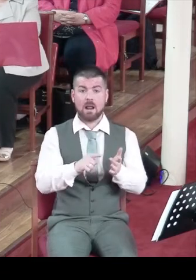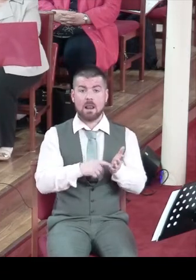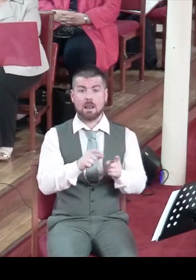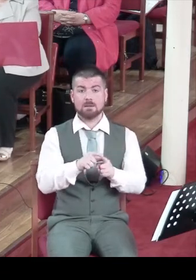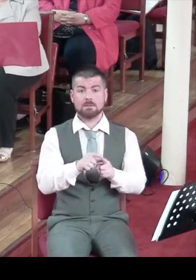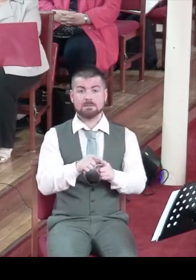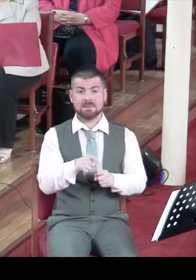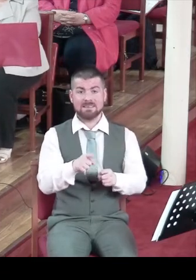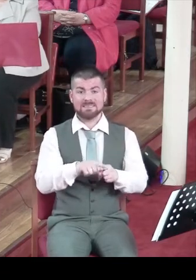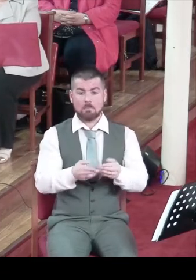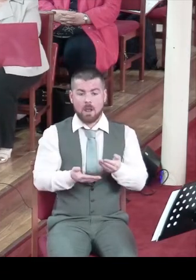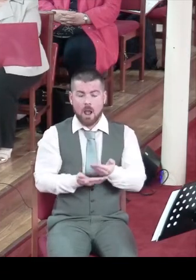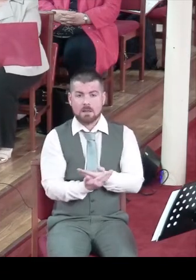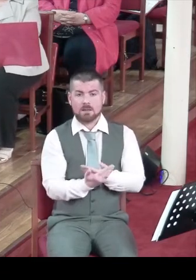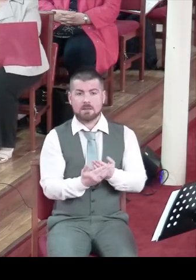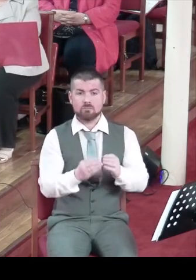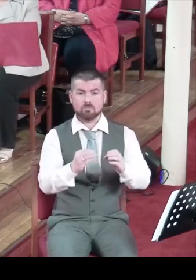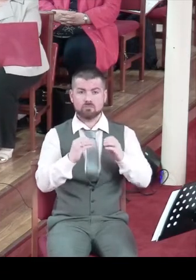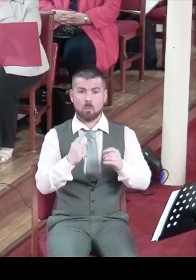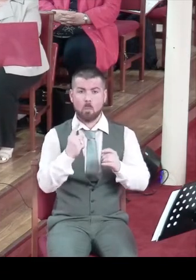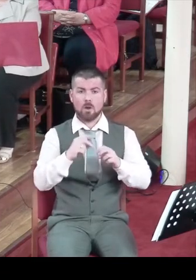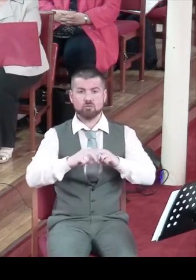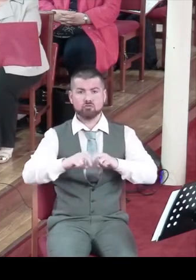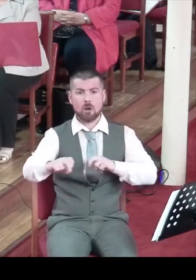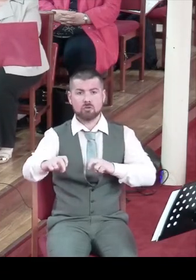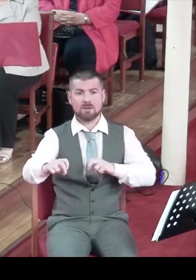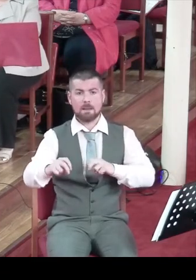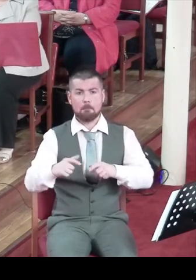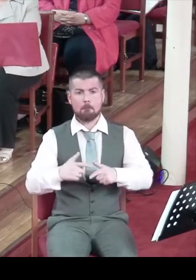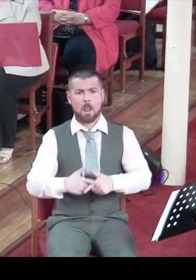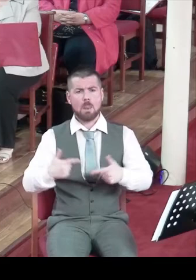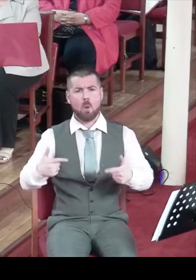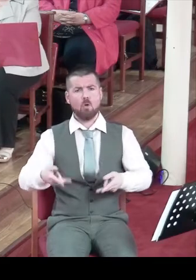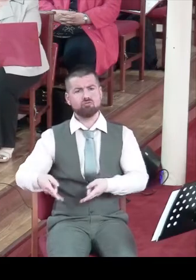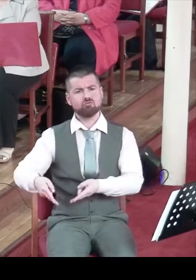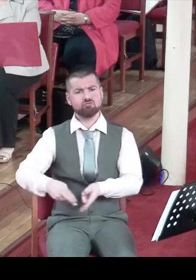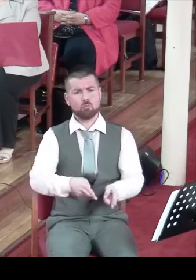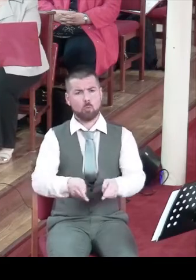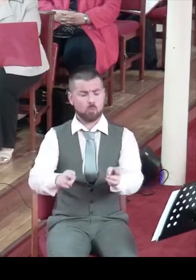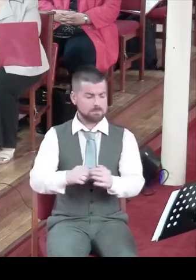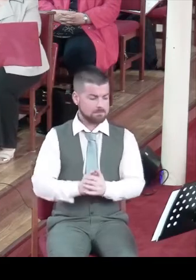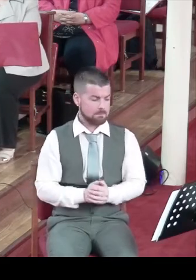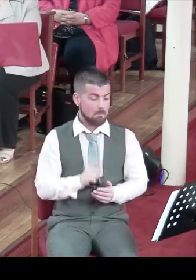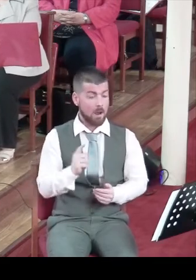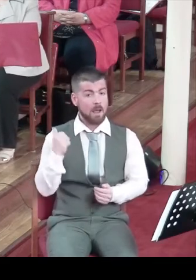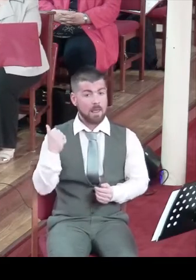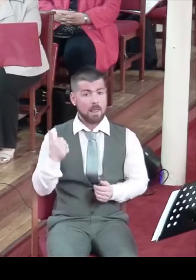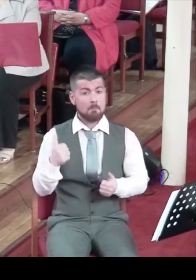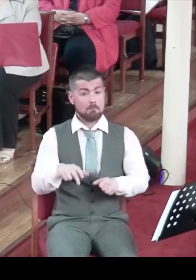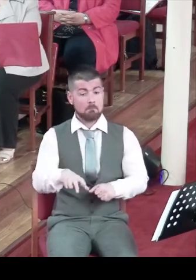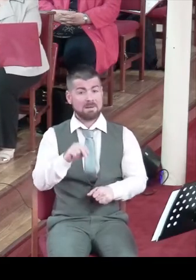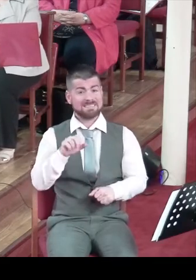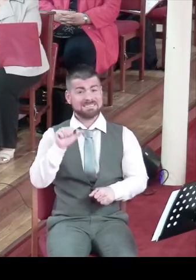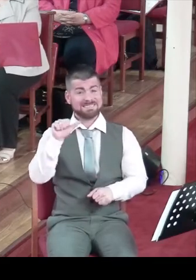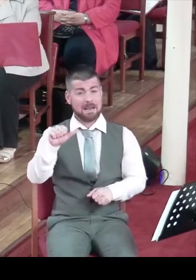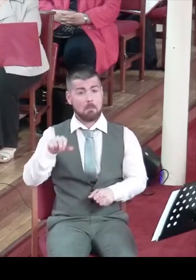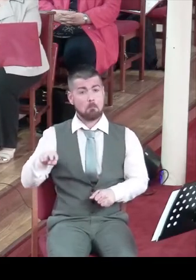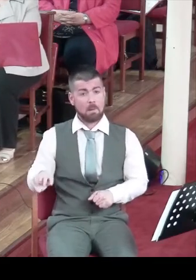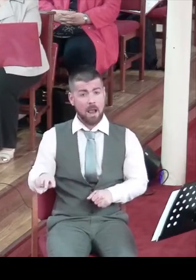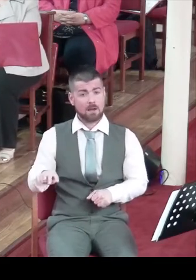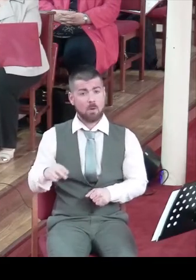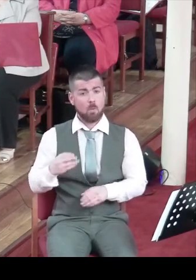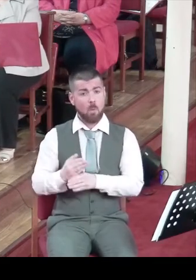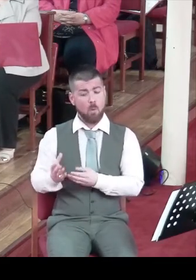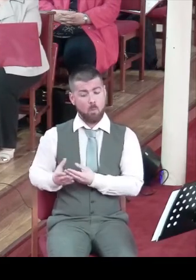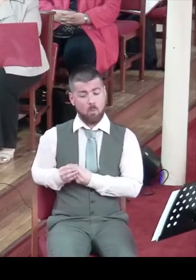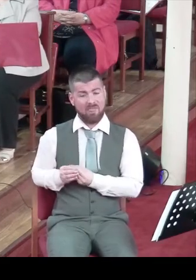is under the strategy One Journey, Many Roads. And again, they've chosen six partners to work with over the